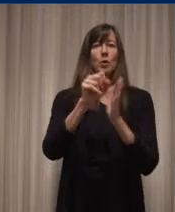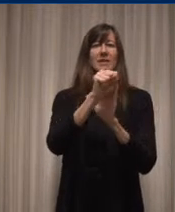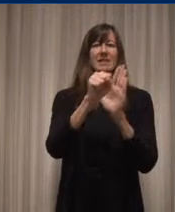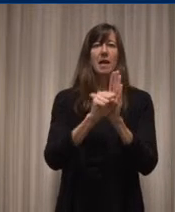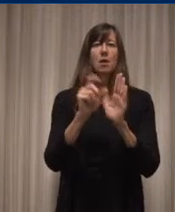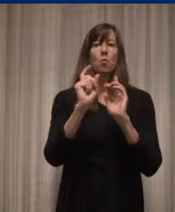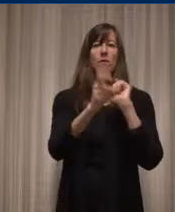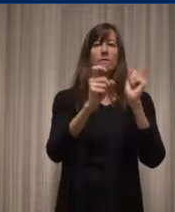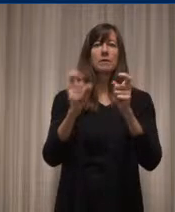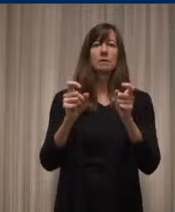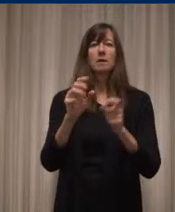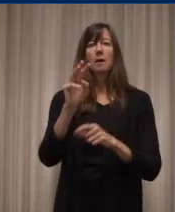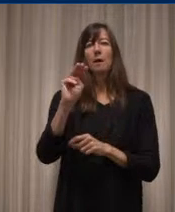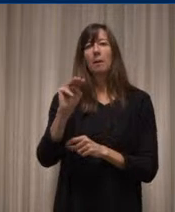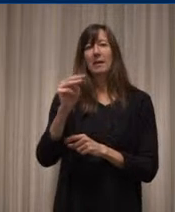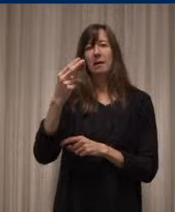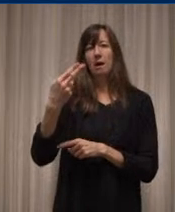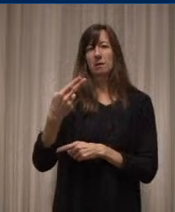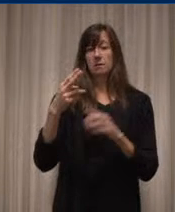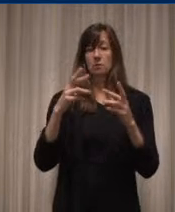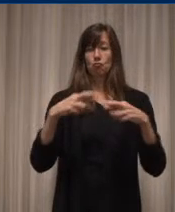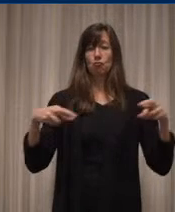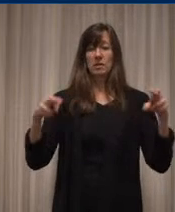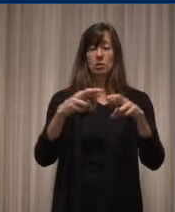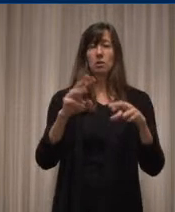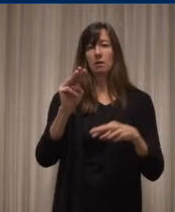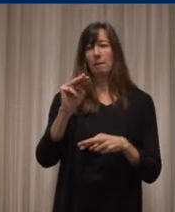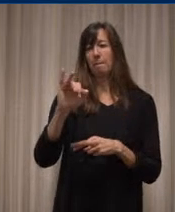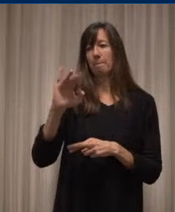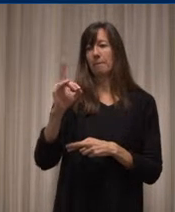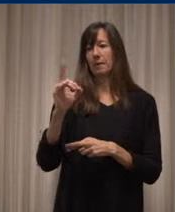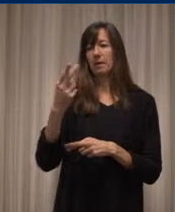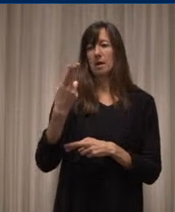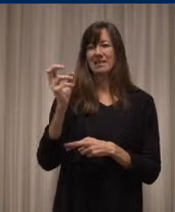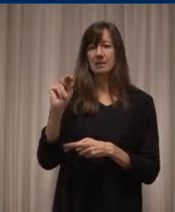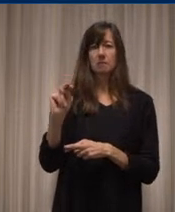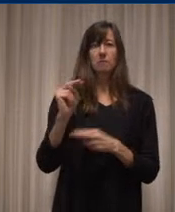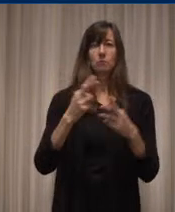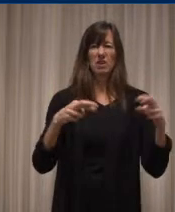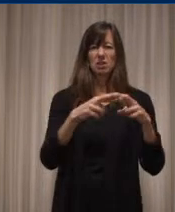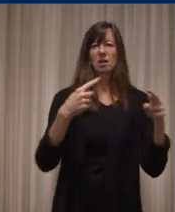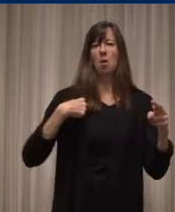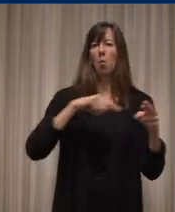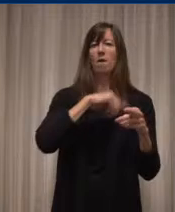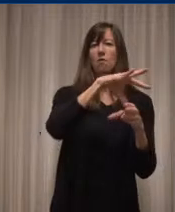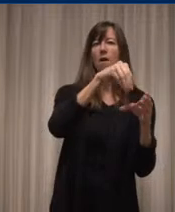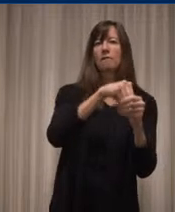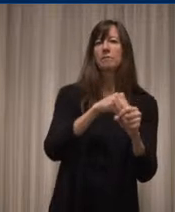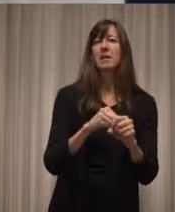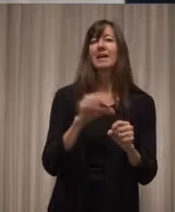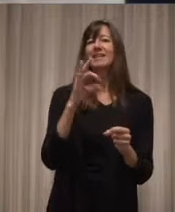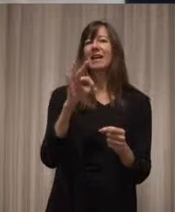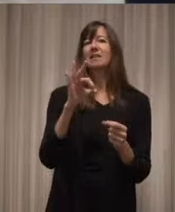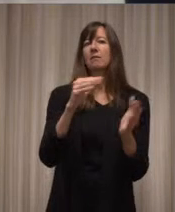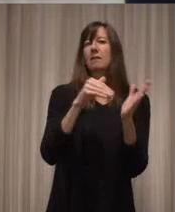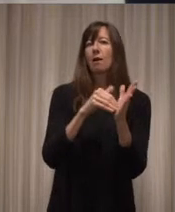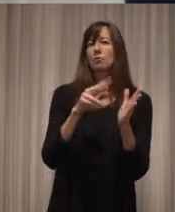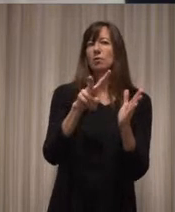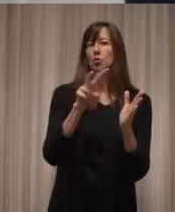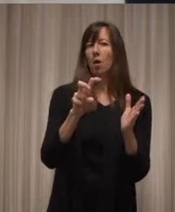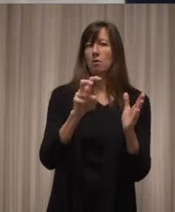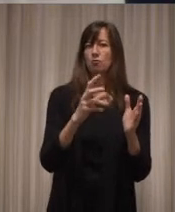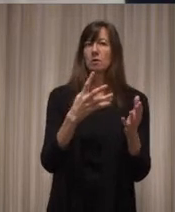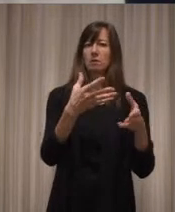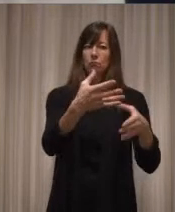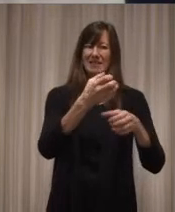The Mid-Hudson region, which we are a part of, received 19,200 of the doses. And we do